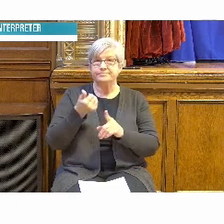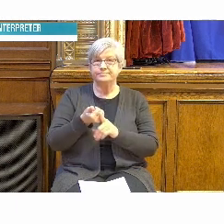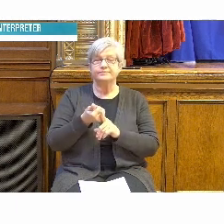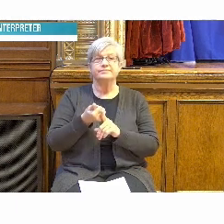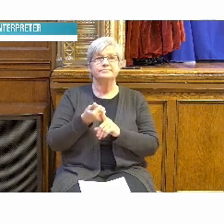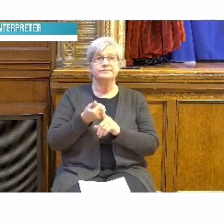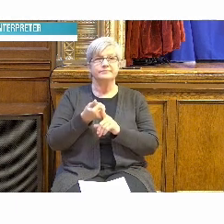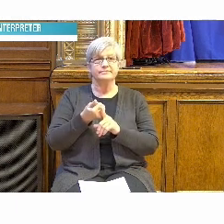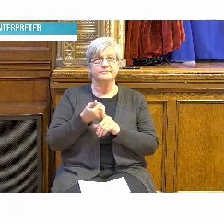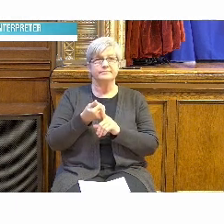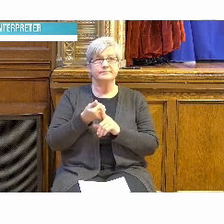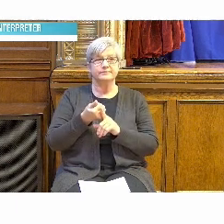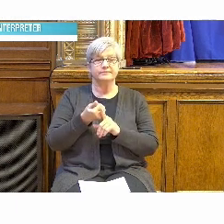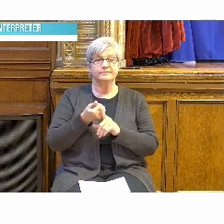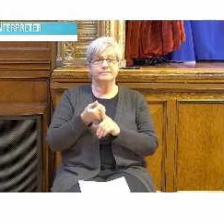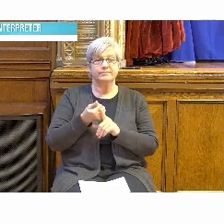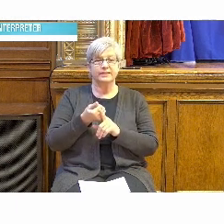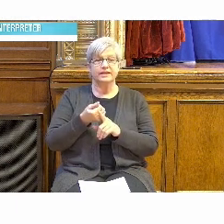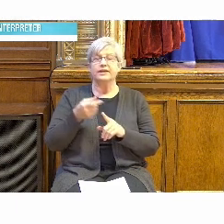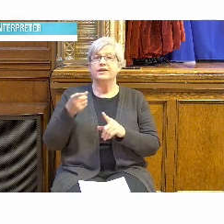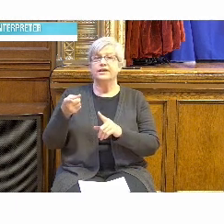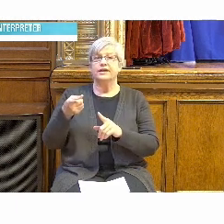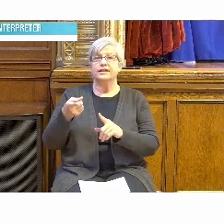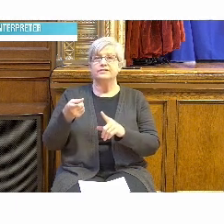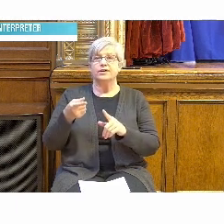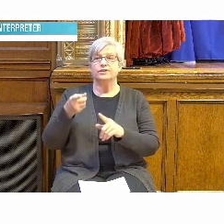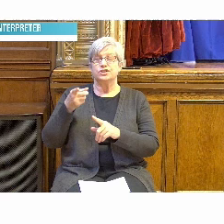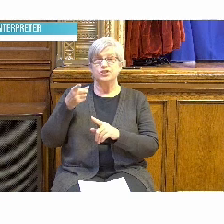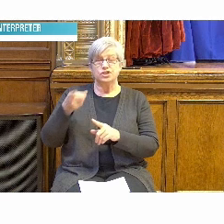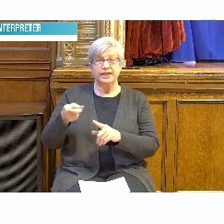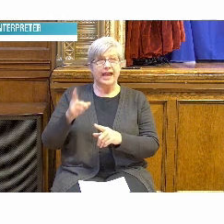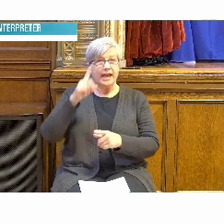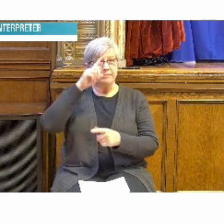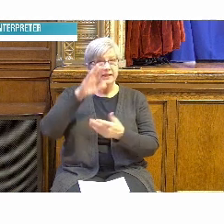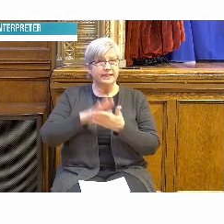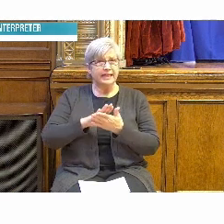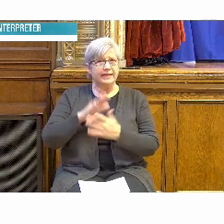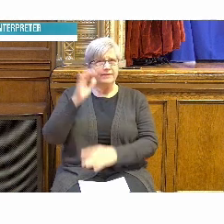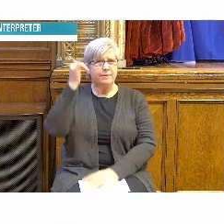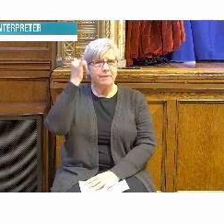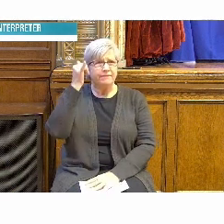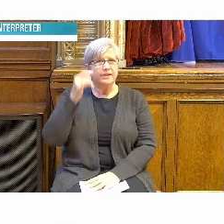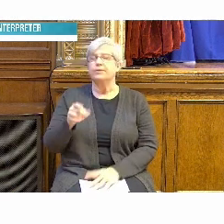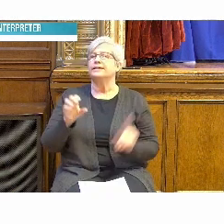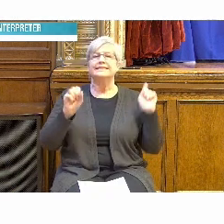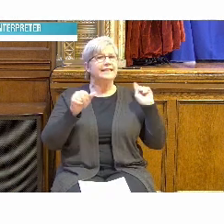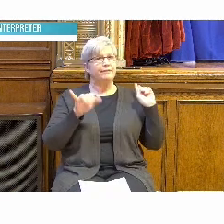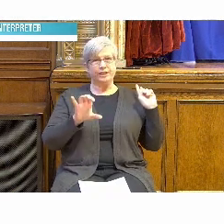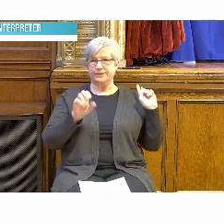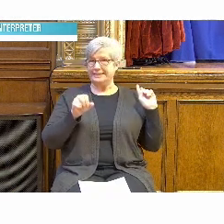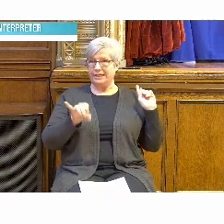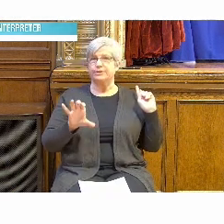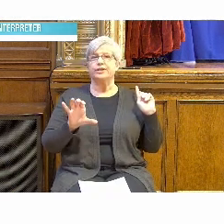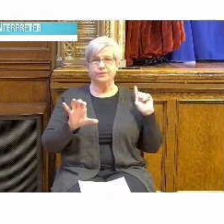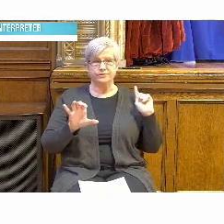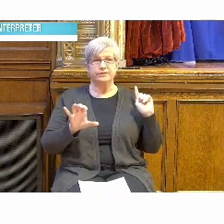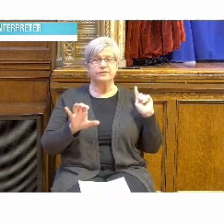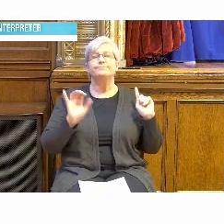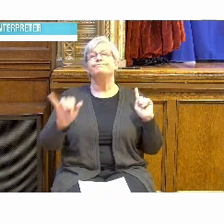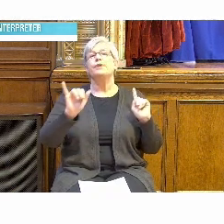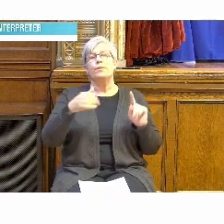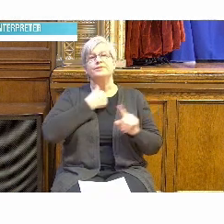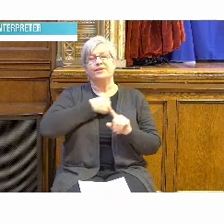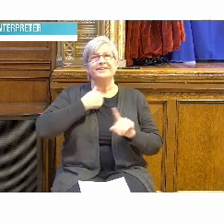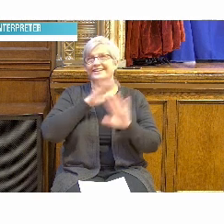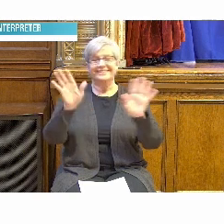herself. She is a commissioner who I believe is in the Buffalo area. Syracuse, she hears Rochester, excuse me. I'm Syracuse.